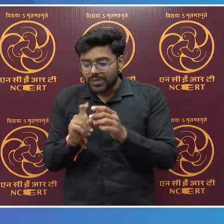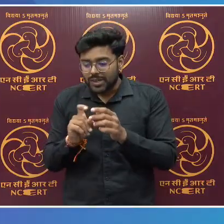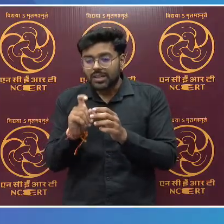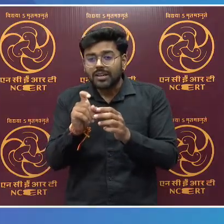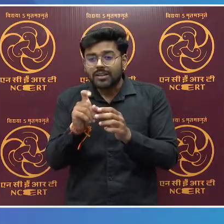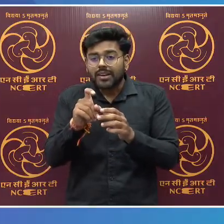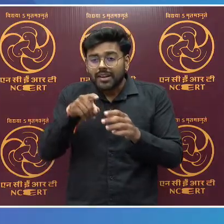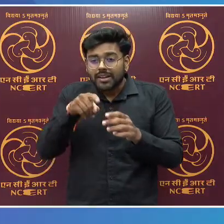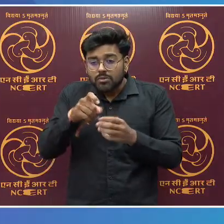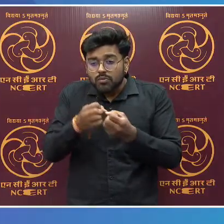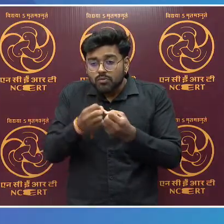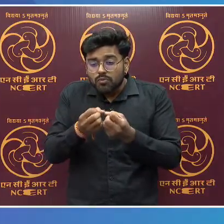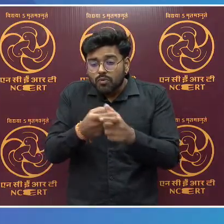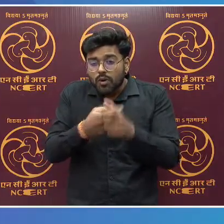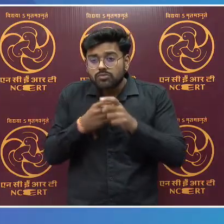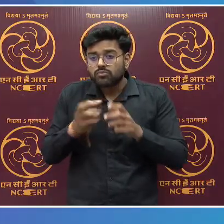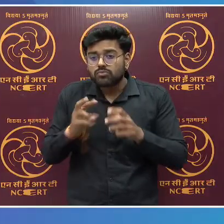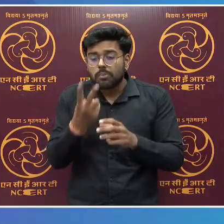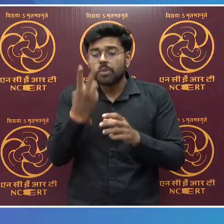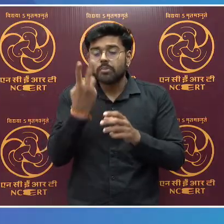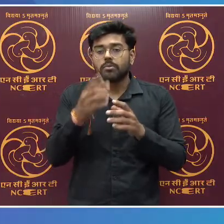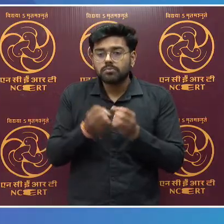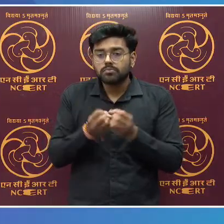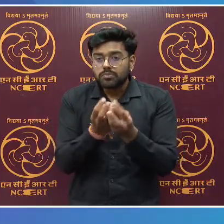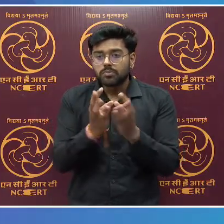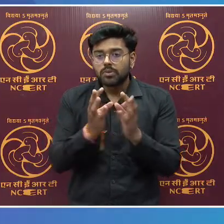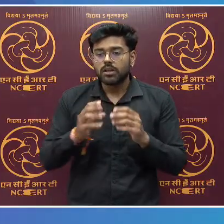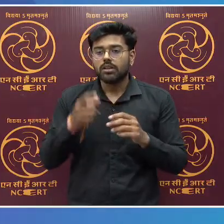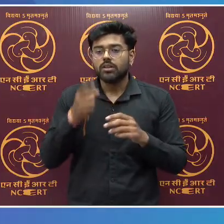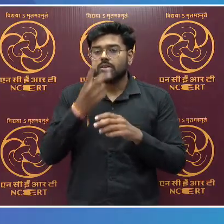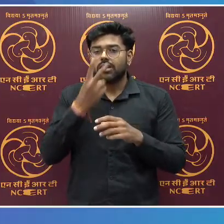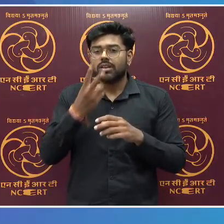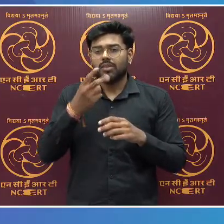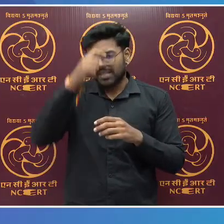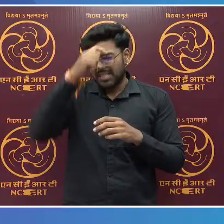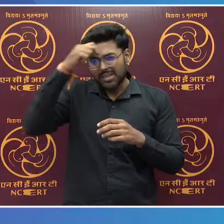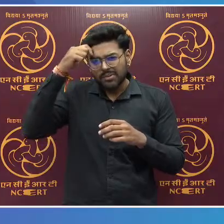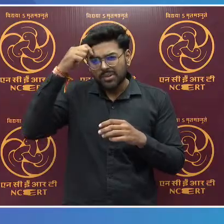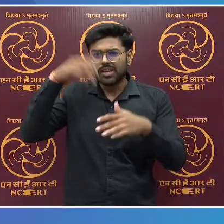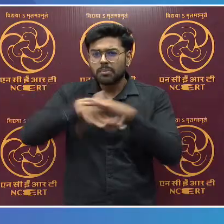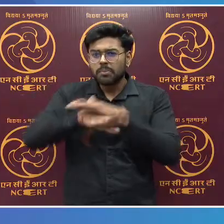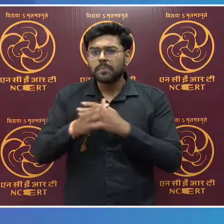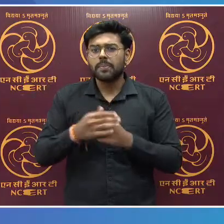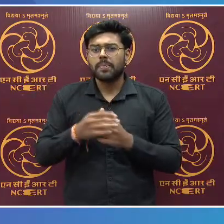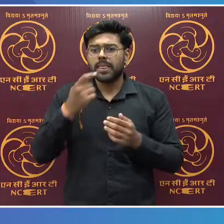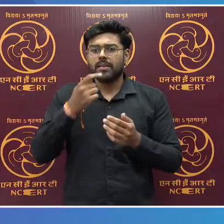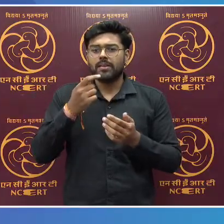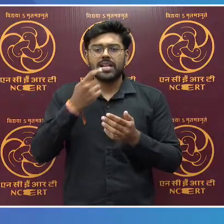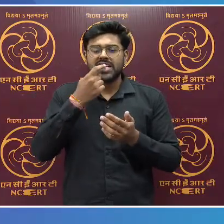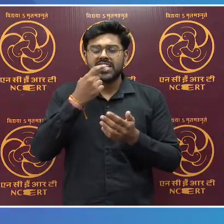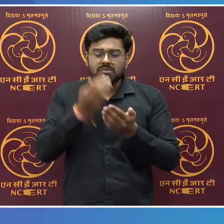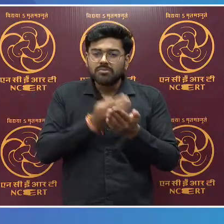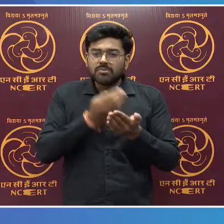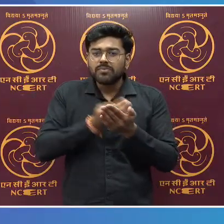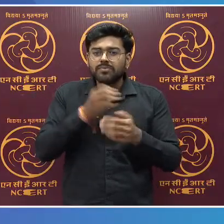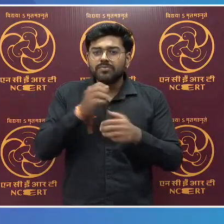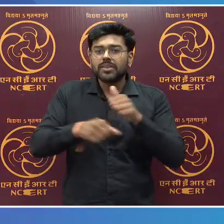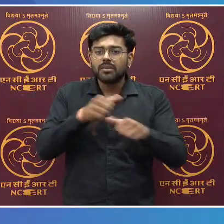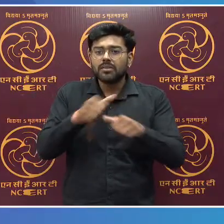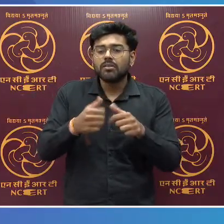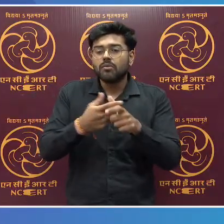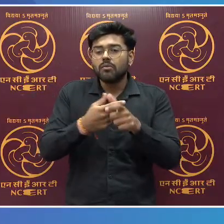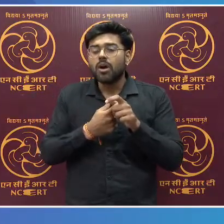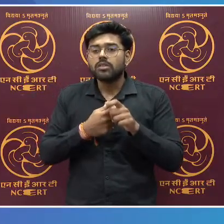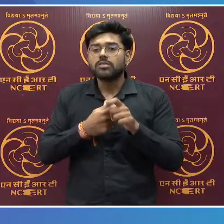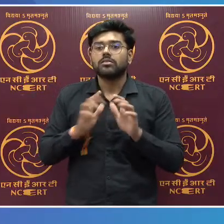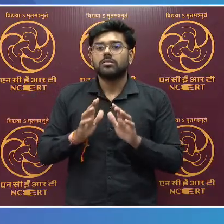rapidly, right? You must have seen in summers, curdling process, it happens at a faster